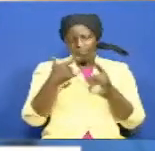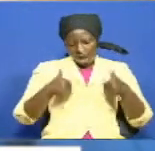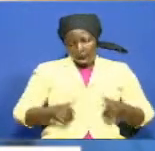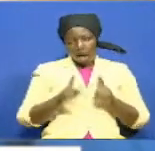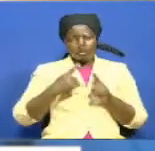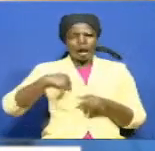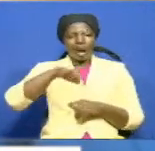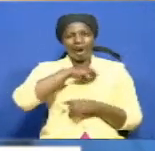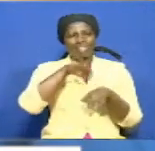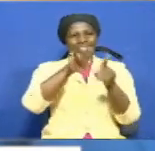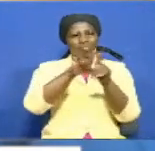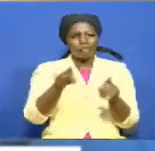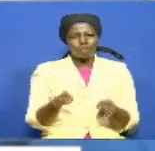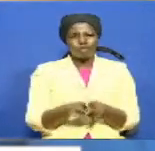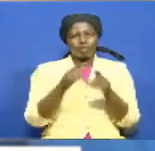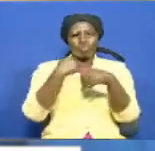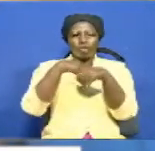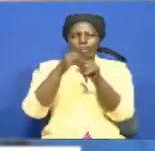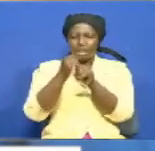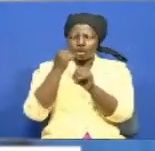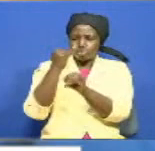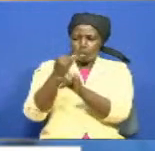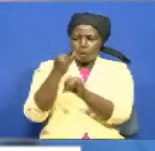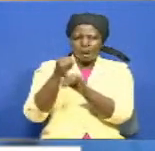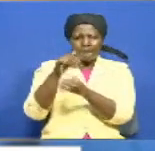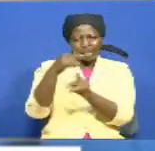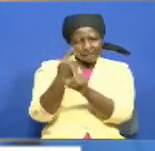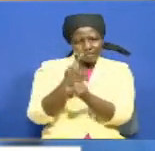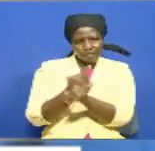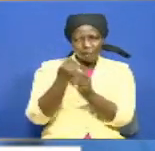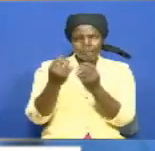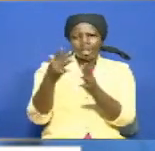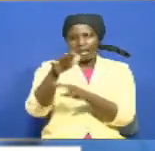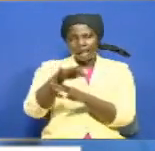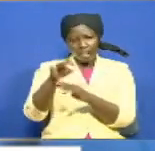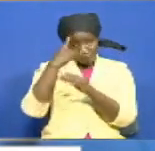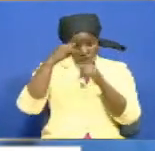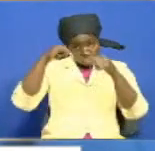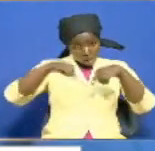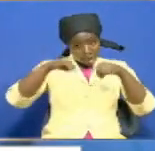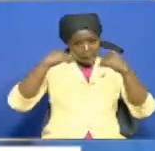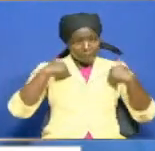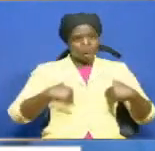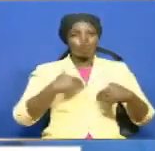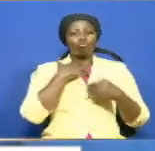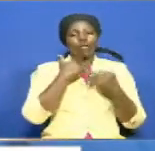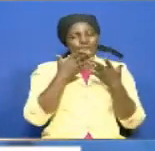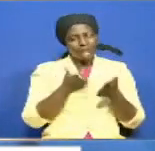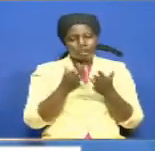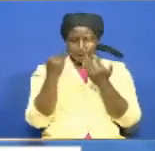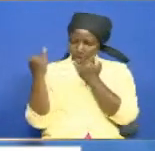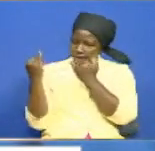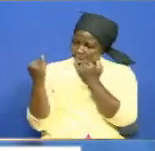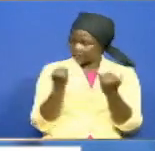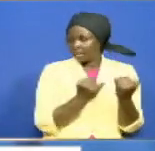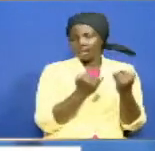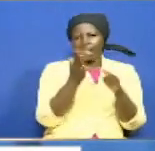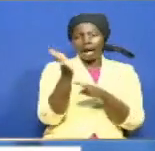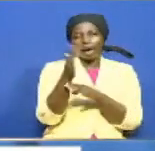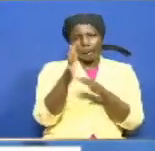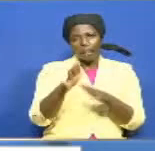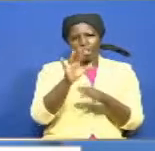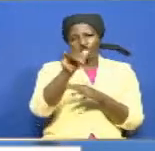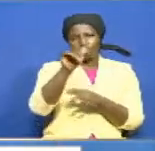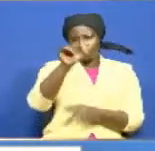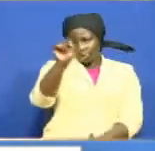us even to create jobs in many areas. And for today, I want to now invite the ambassador from